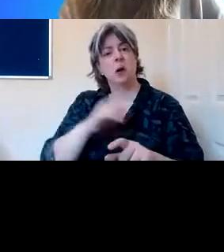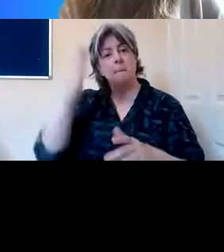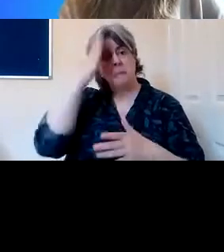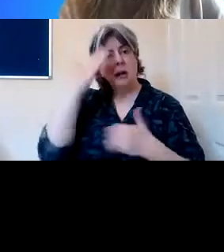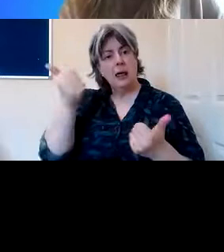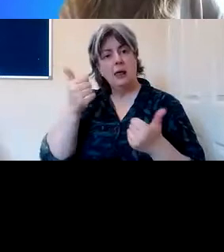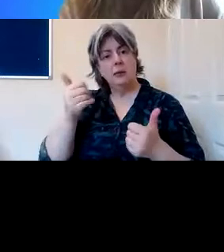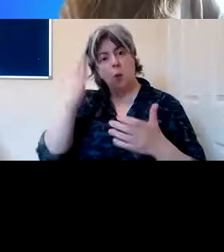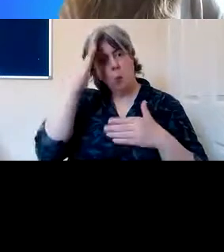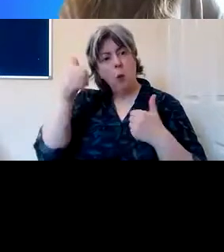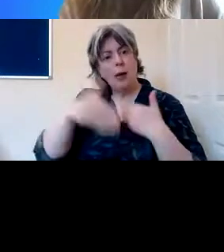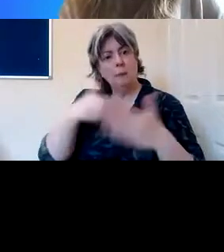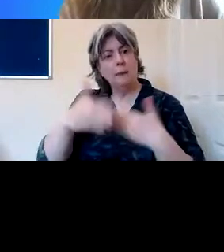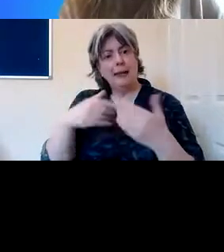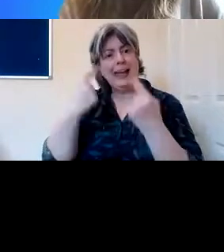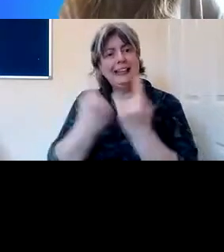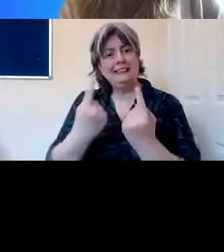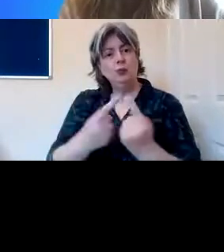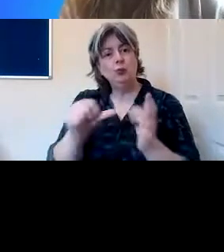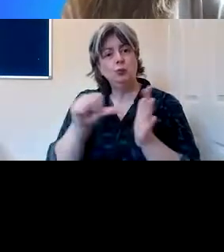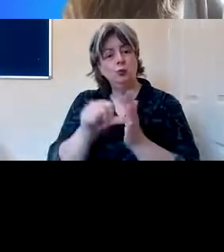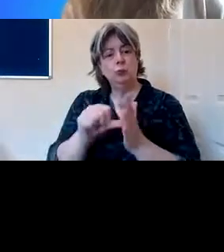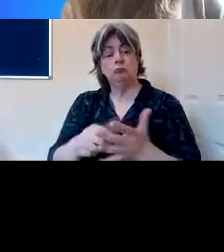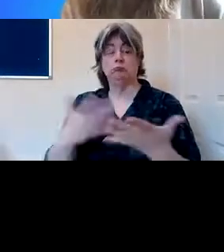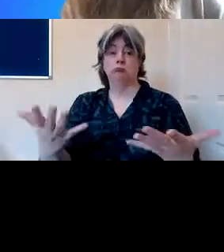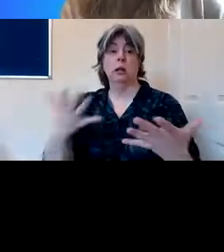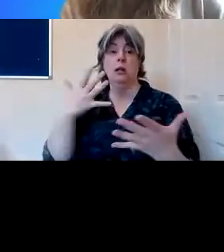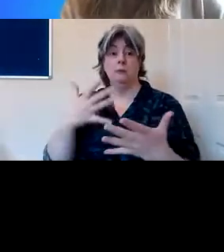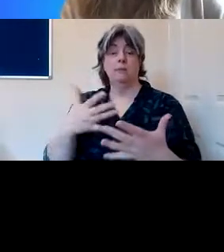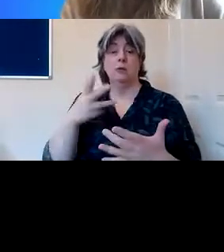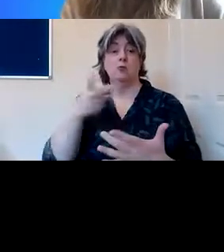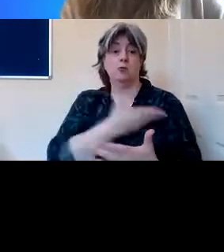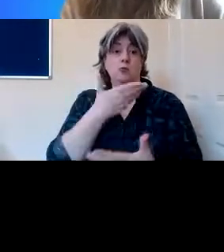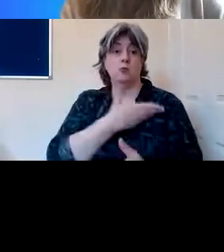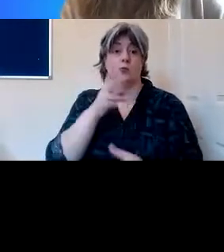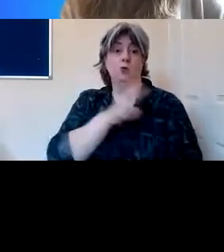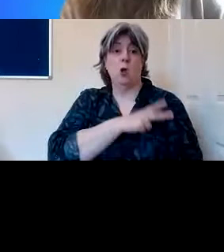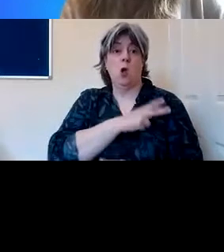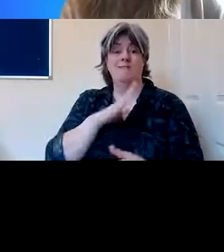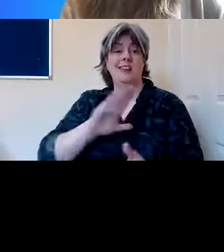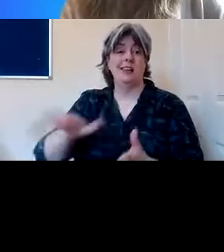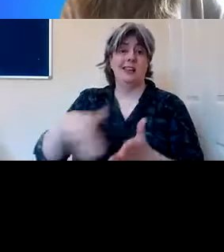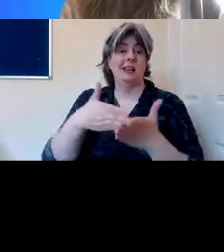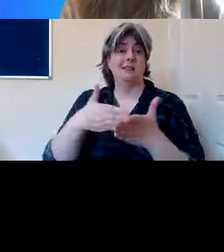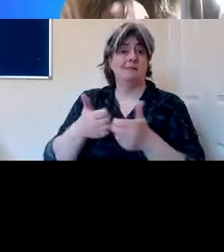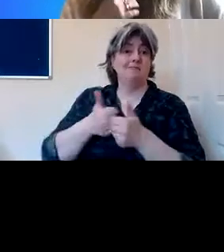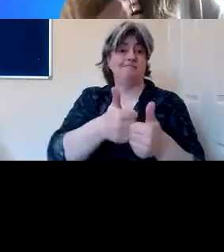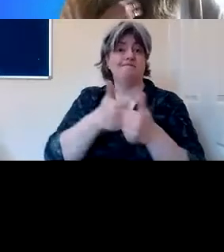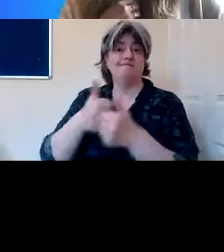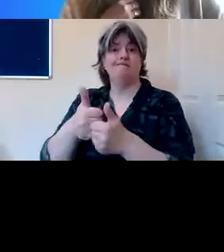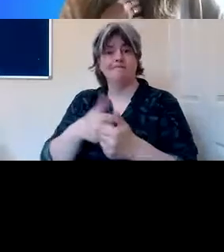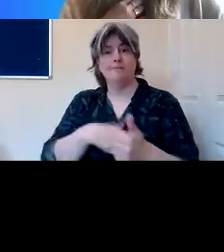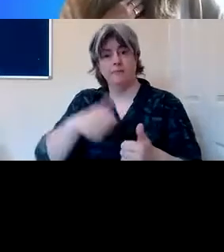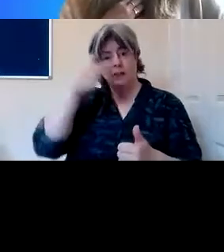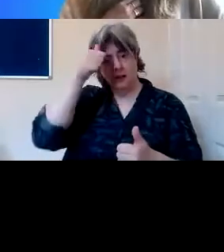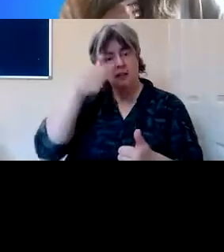issues, emphasising the need to provide additional support for school staff, whilst the charity Educational Support notes there is more mental health guidance